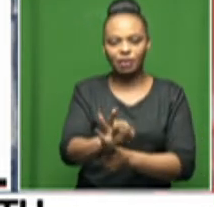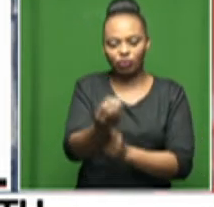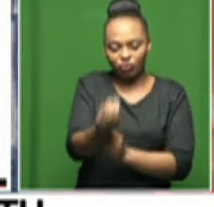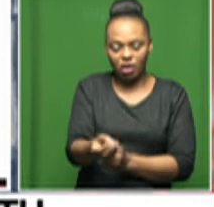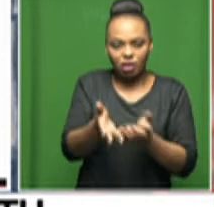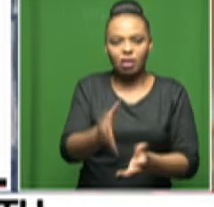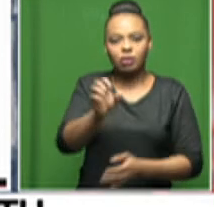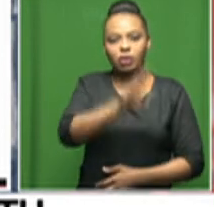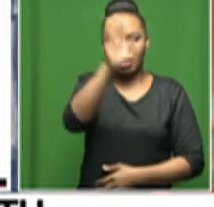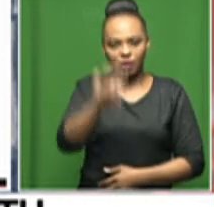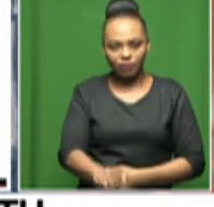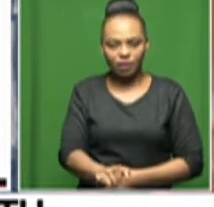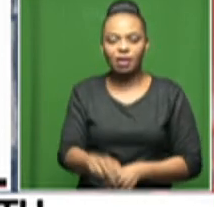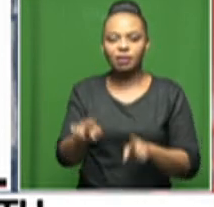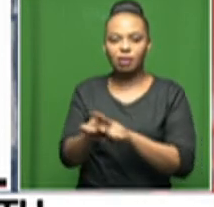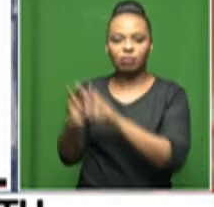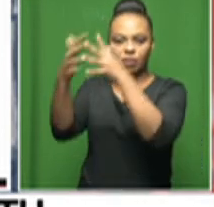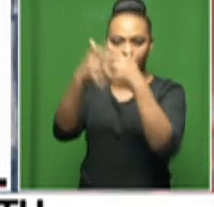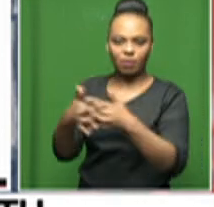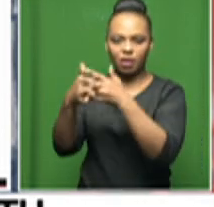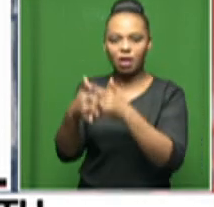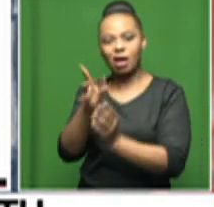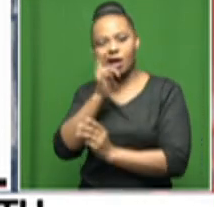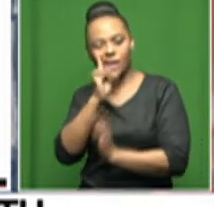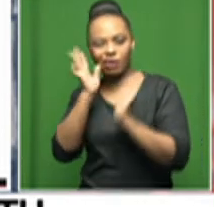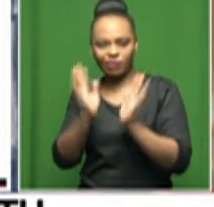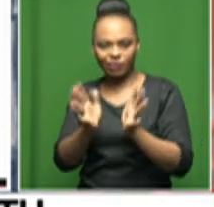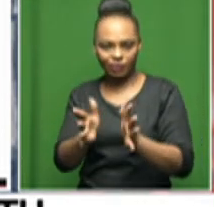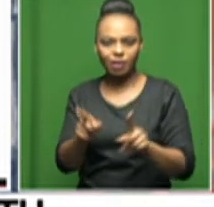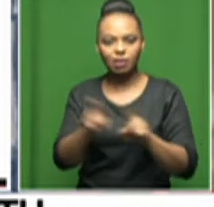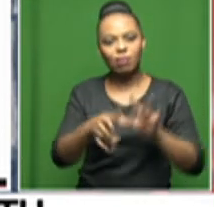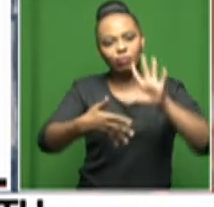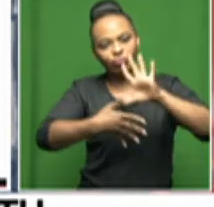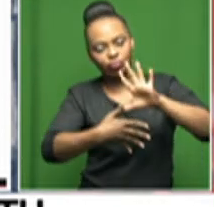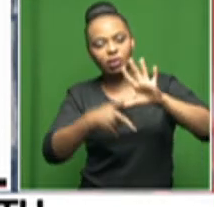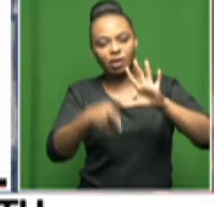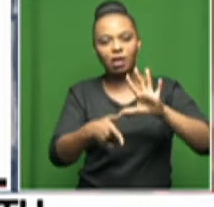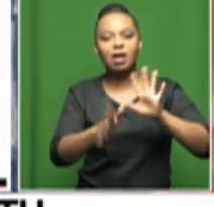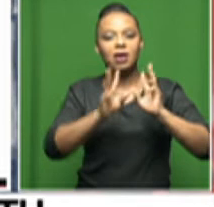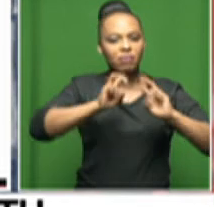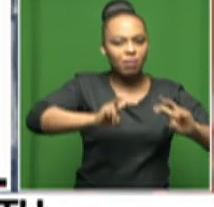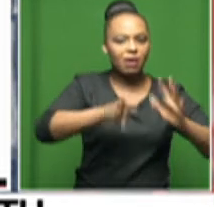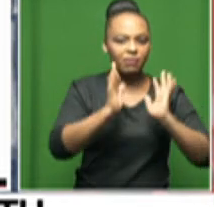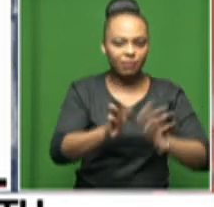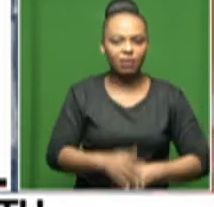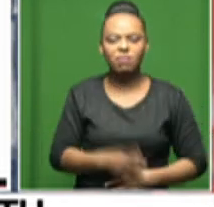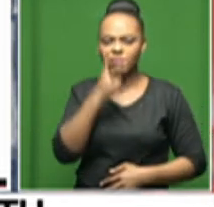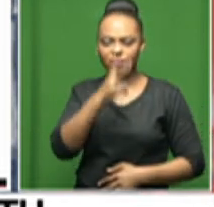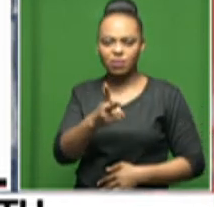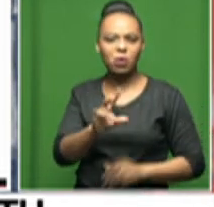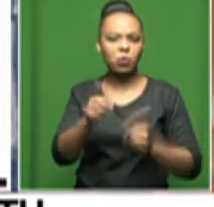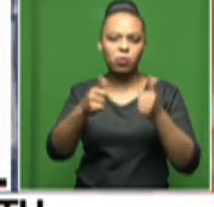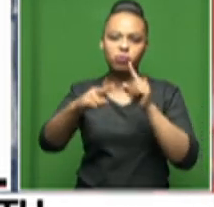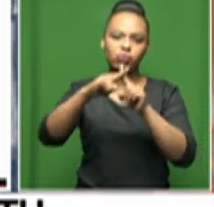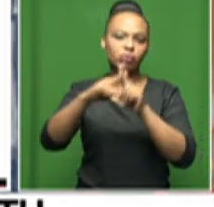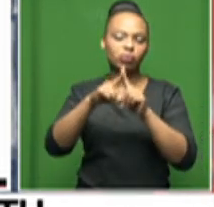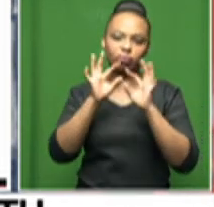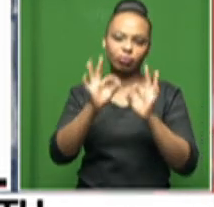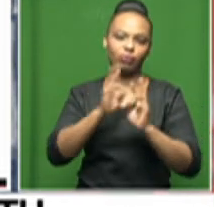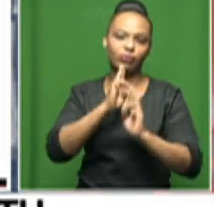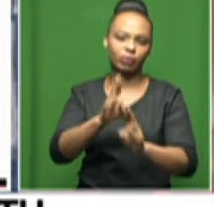Africa, and the rest were in the United States and Latin America. We saw good racial and ethnic